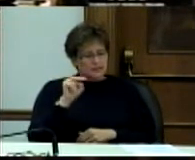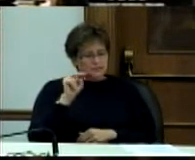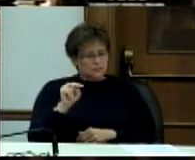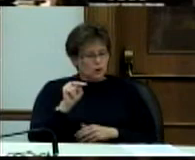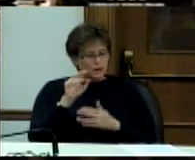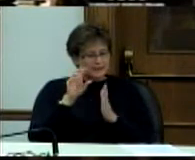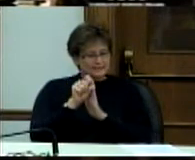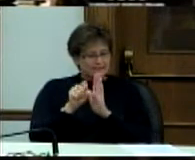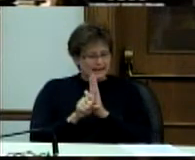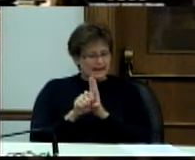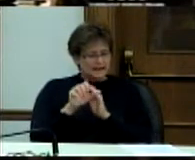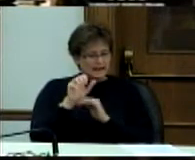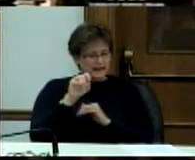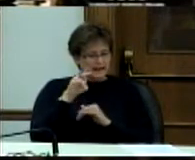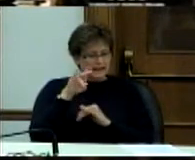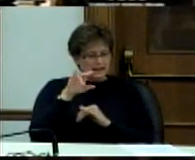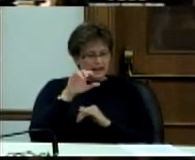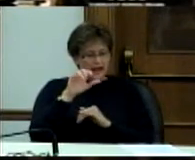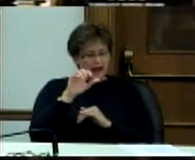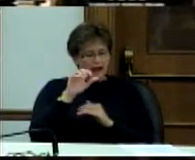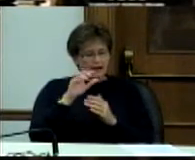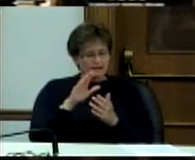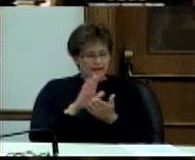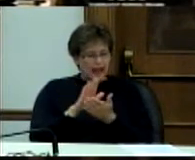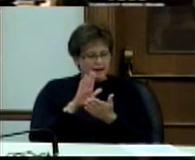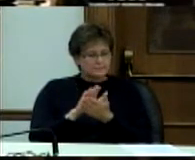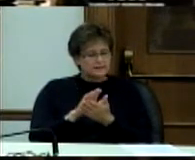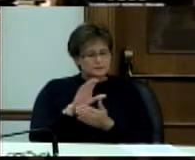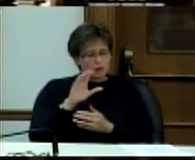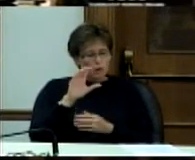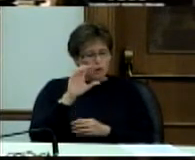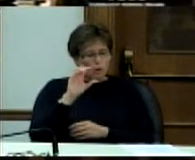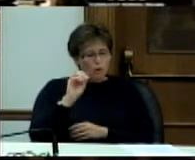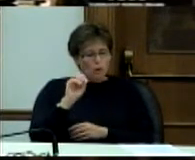State Academy's Orientation and Mobility Services Agreement.